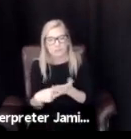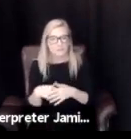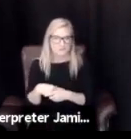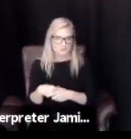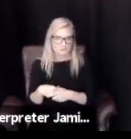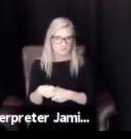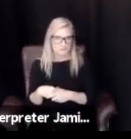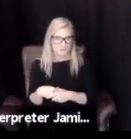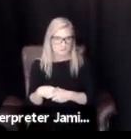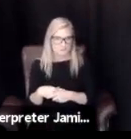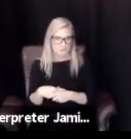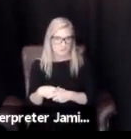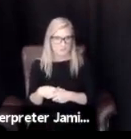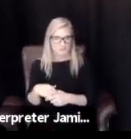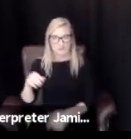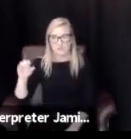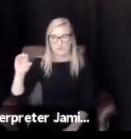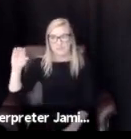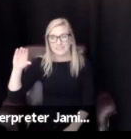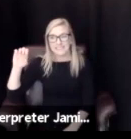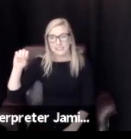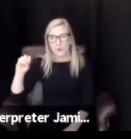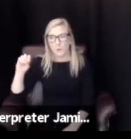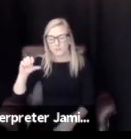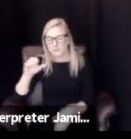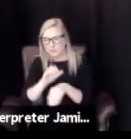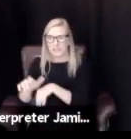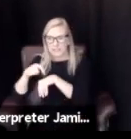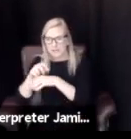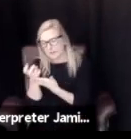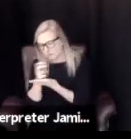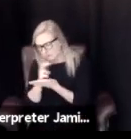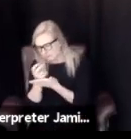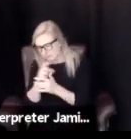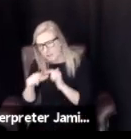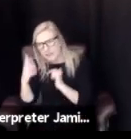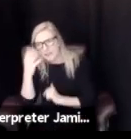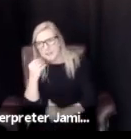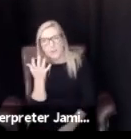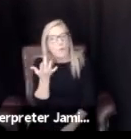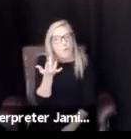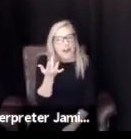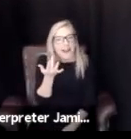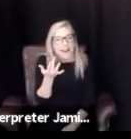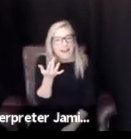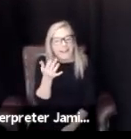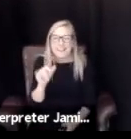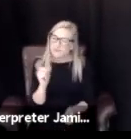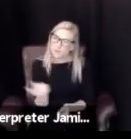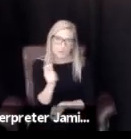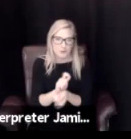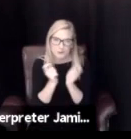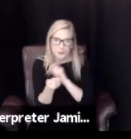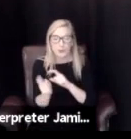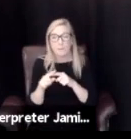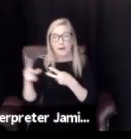So what keeps CEOs up at night? So right now it's constantly changing. So I pulled some data that